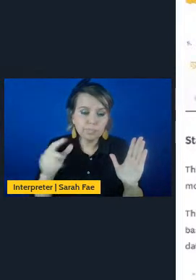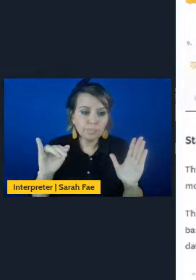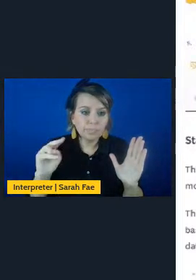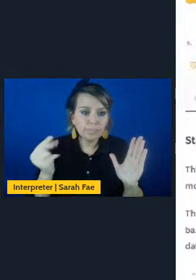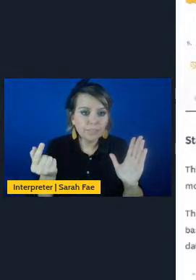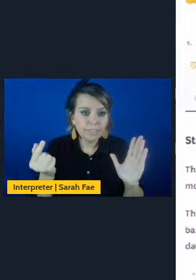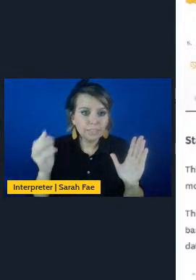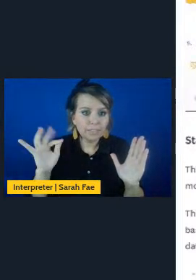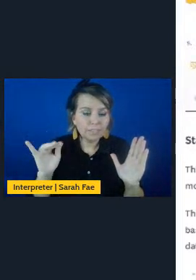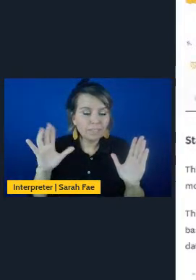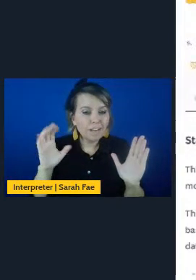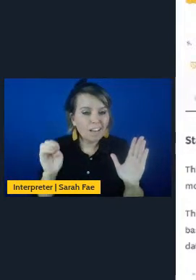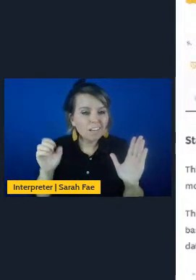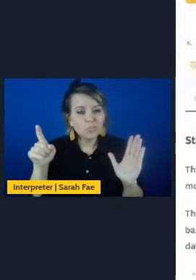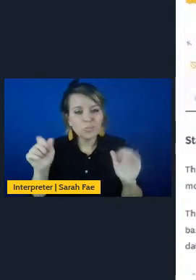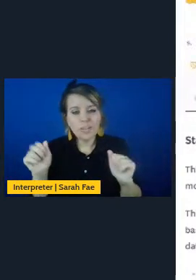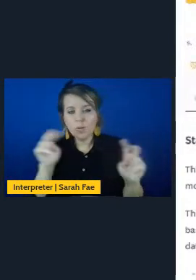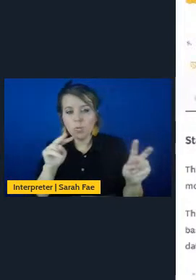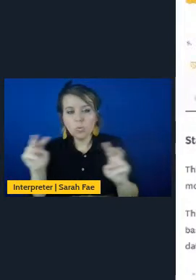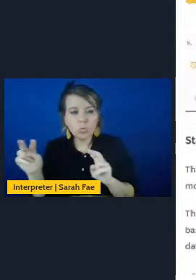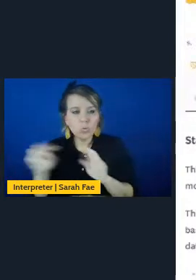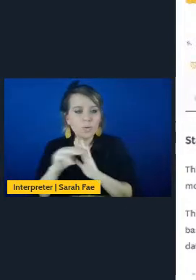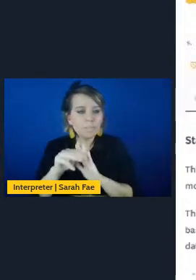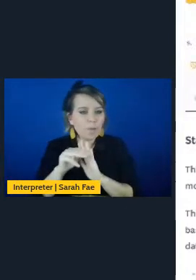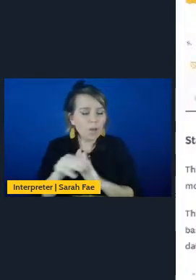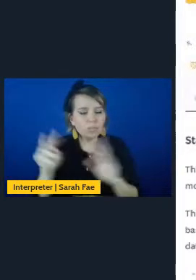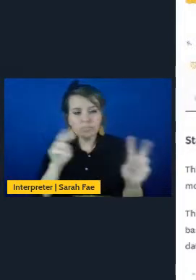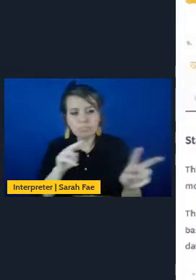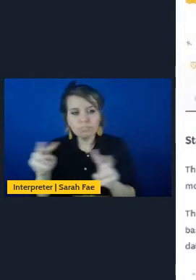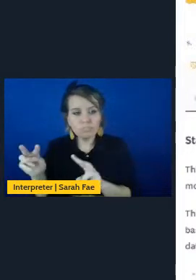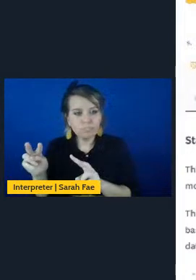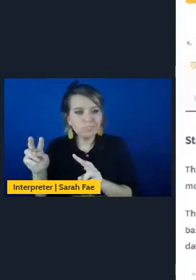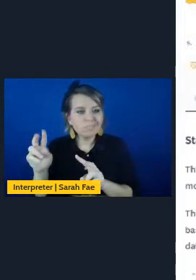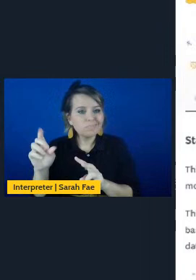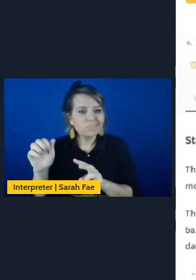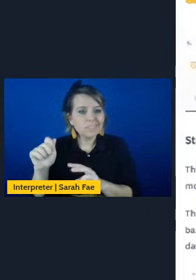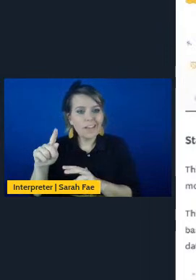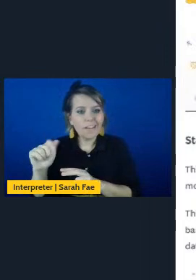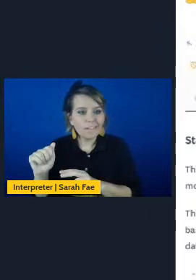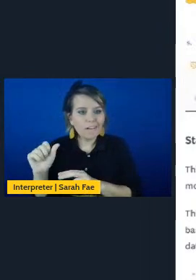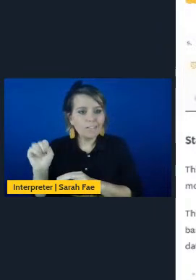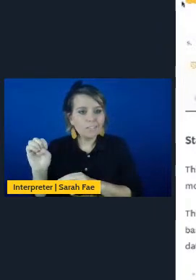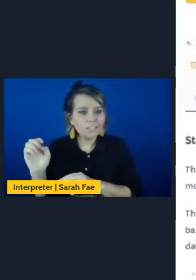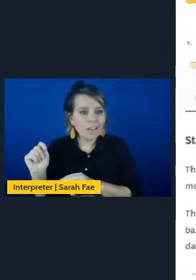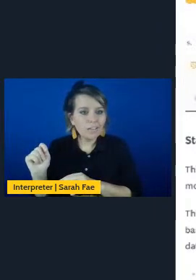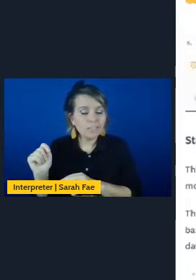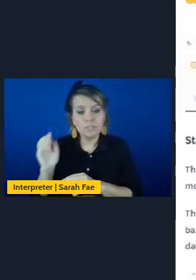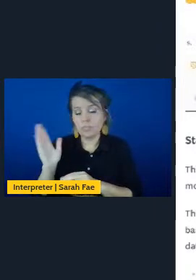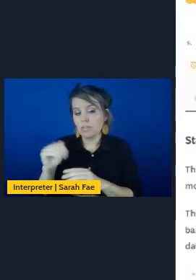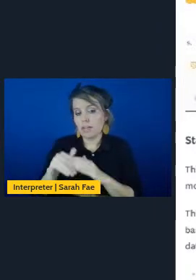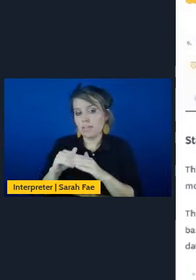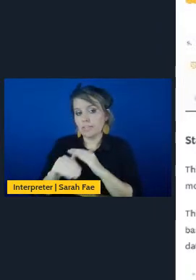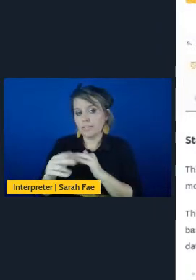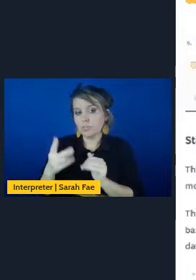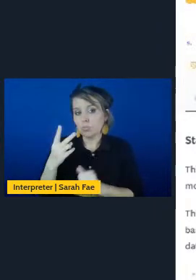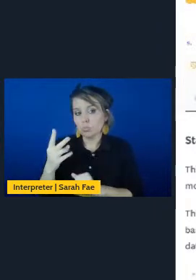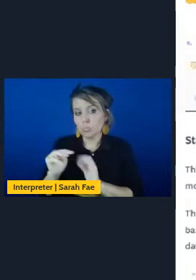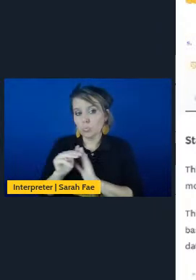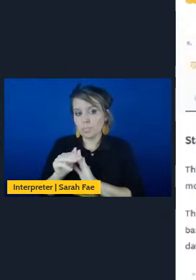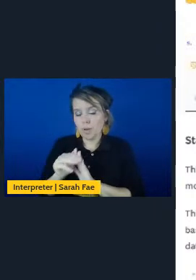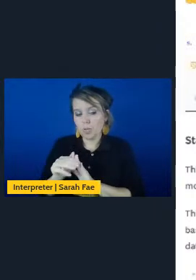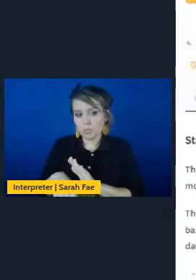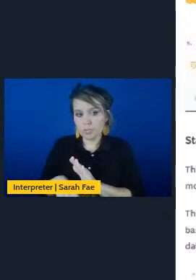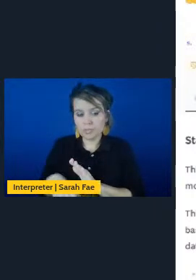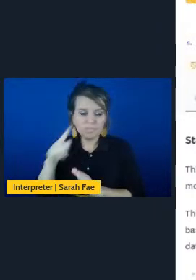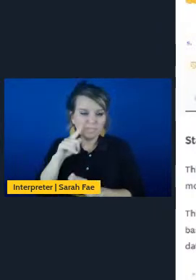for models, data set, etc. And we are going to access two of the models which is available in Hugging Face for our